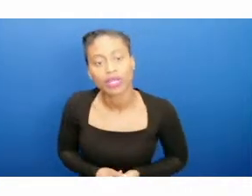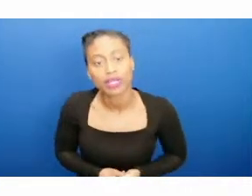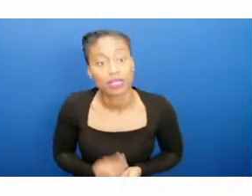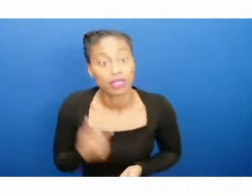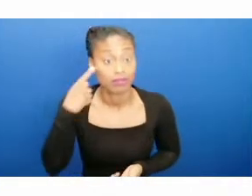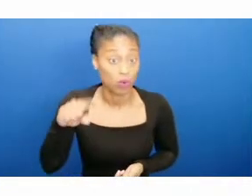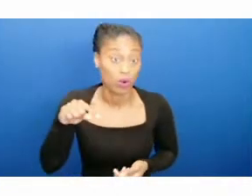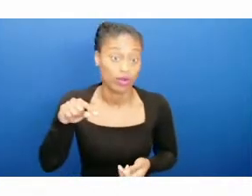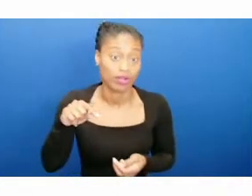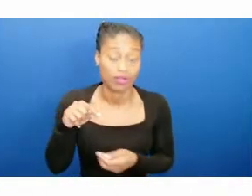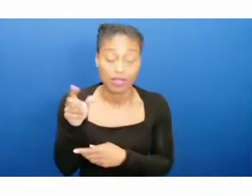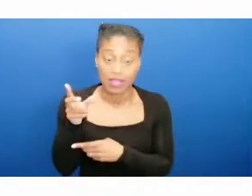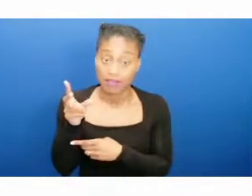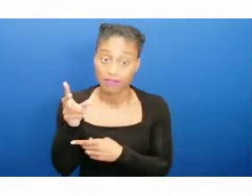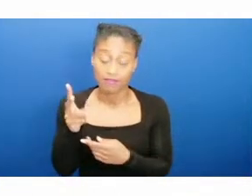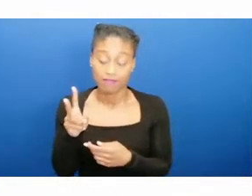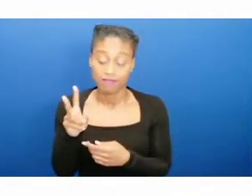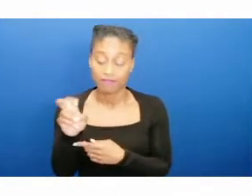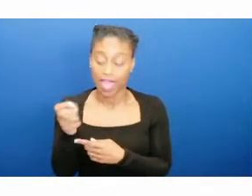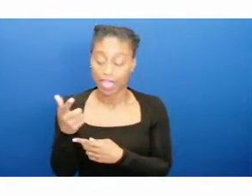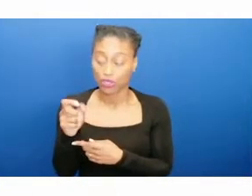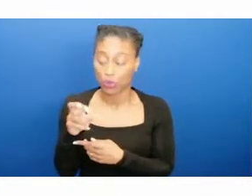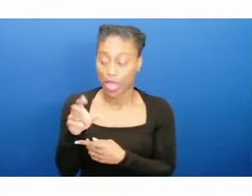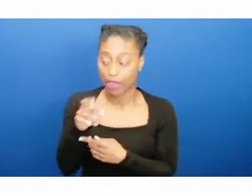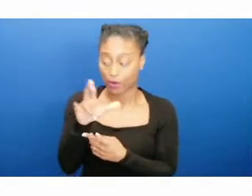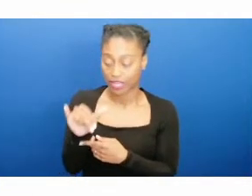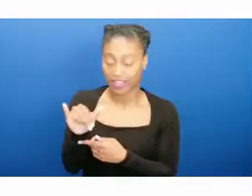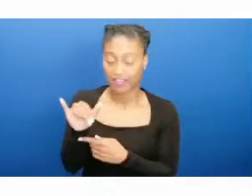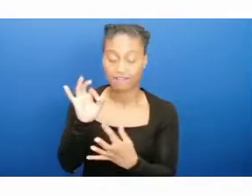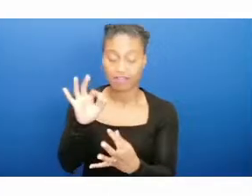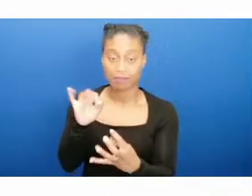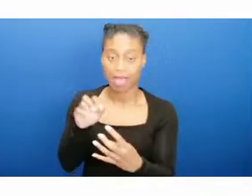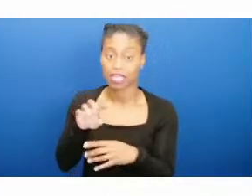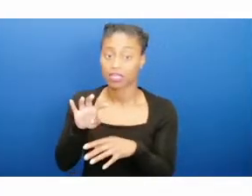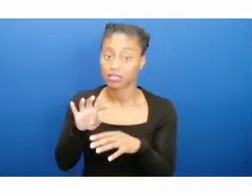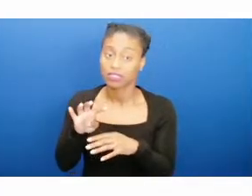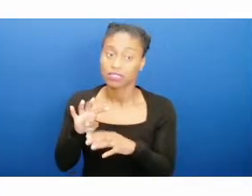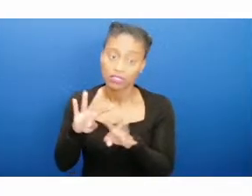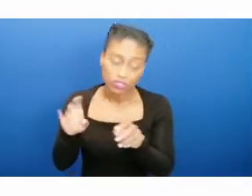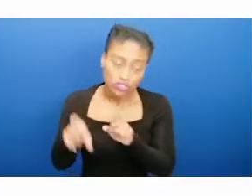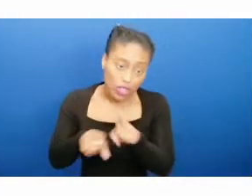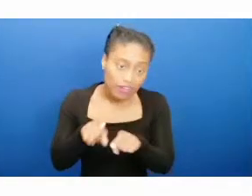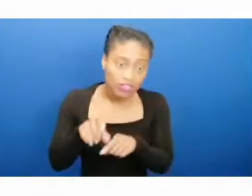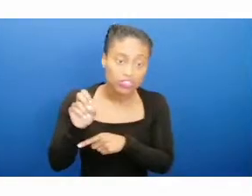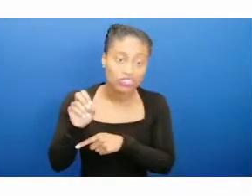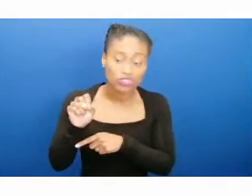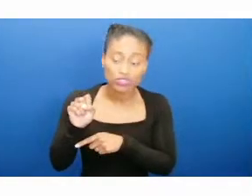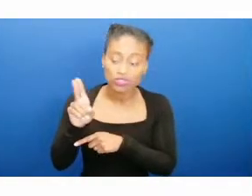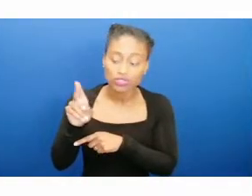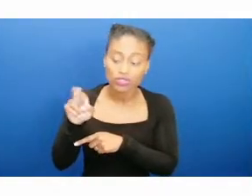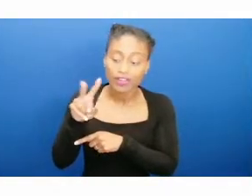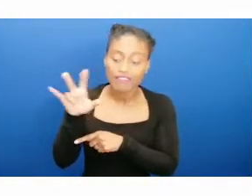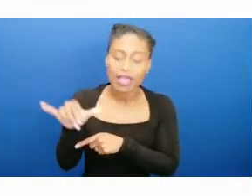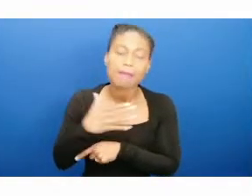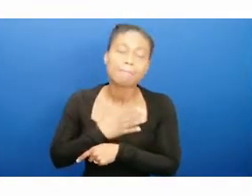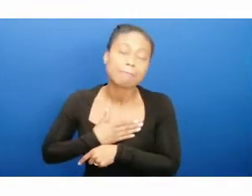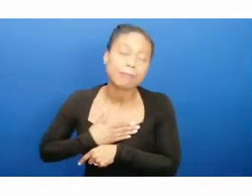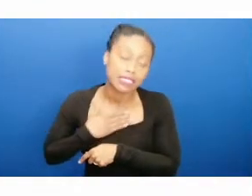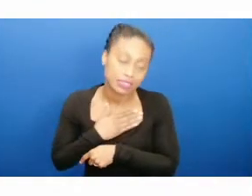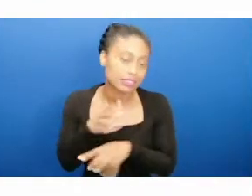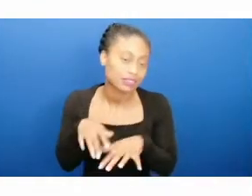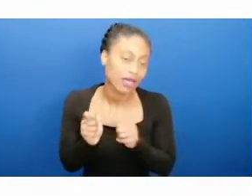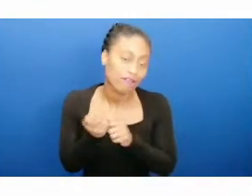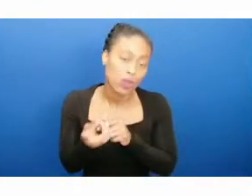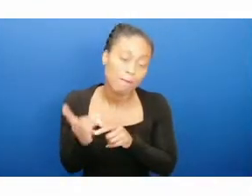for the Veguary feedback survey. So please take just a few minutes to answer the survey. Let us know about